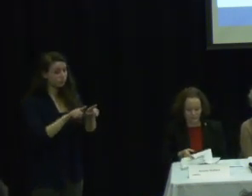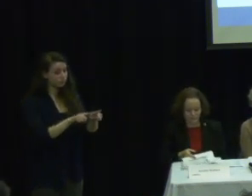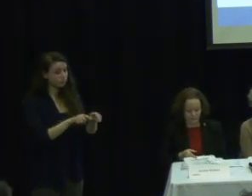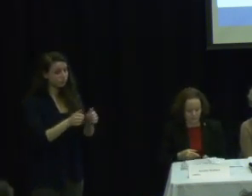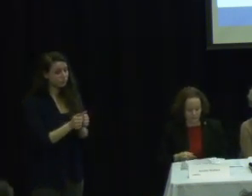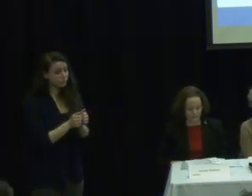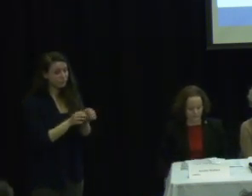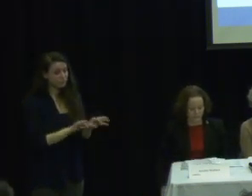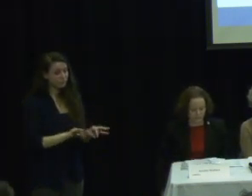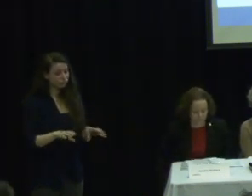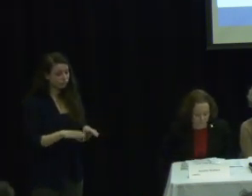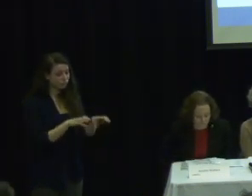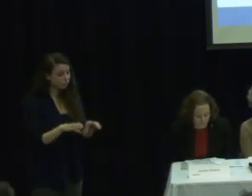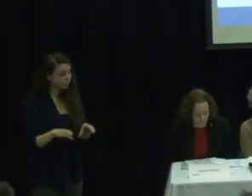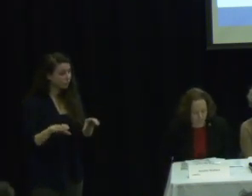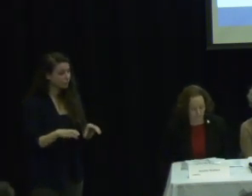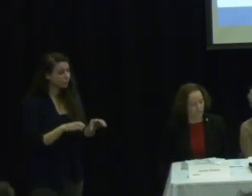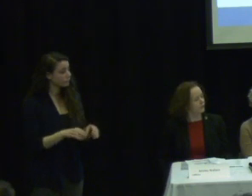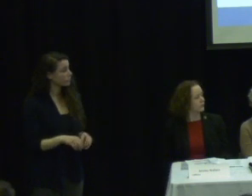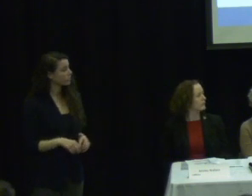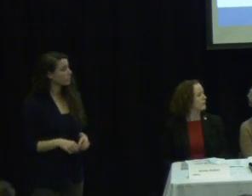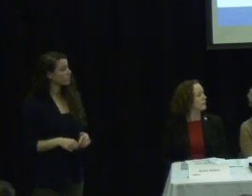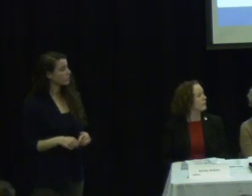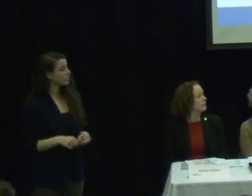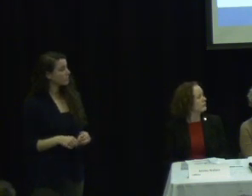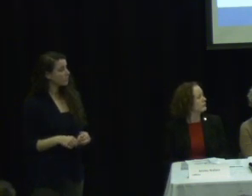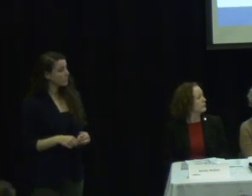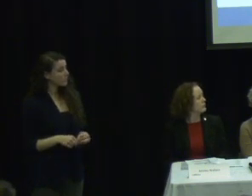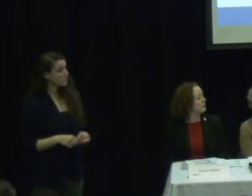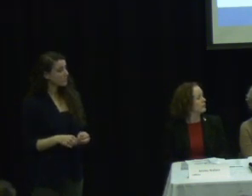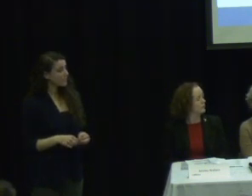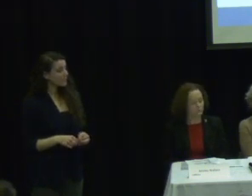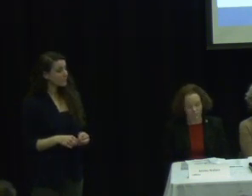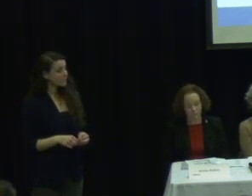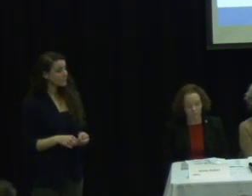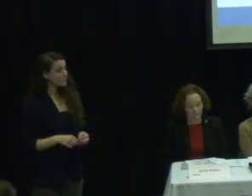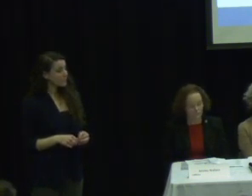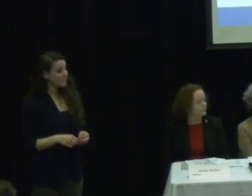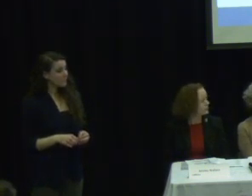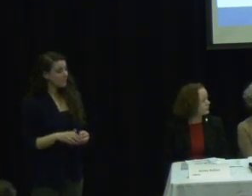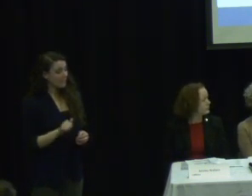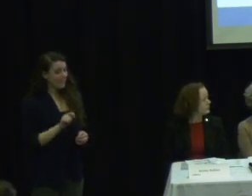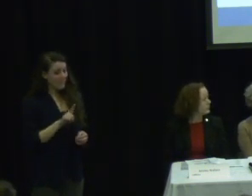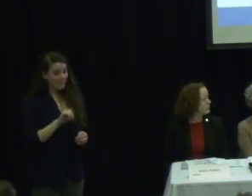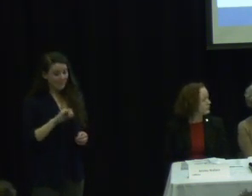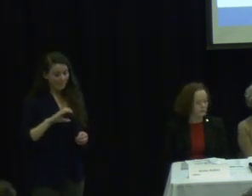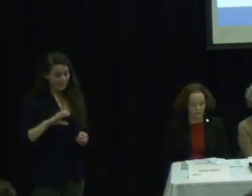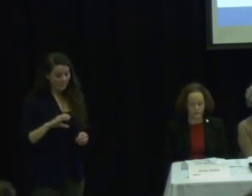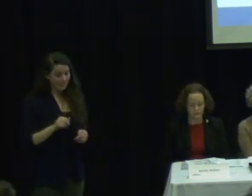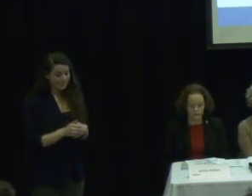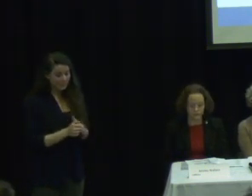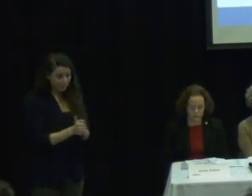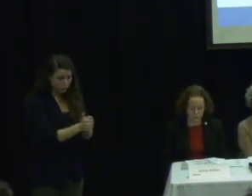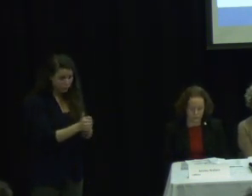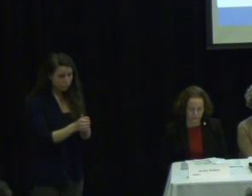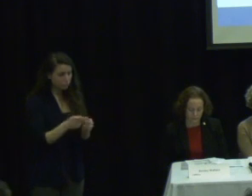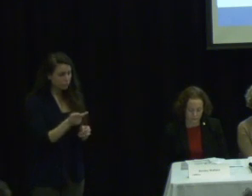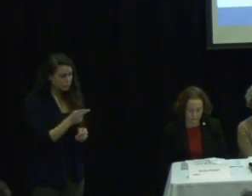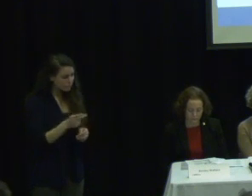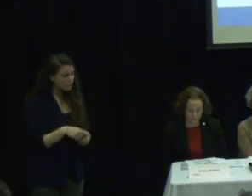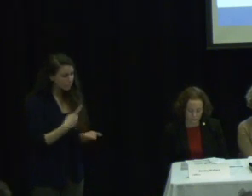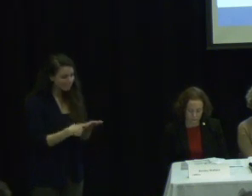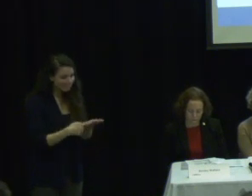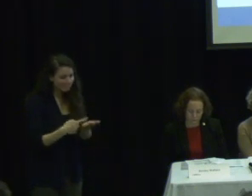with working with Alec, that we put a lot of time under his leadership of trying to forecast everything at the university. But this is a